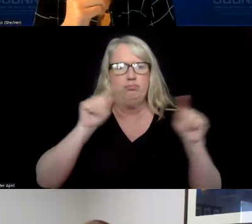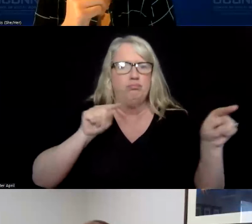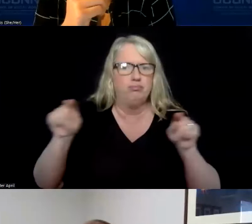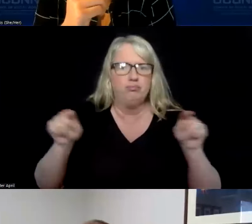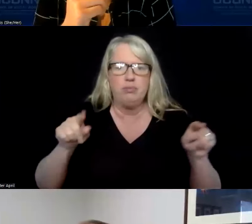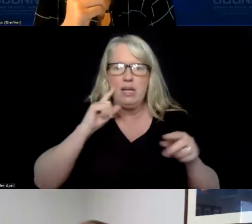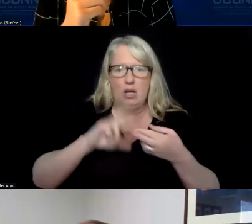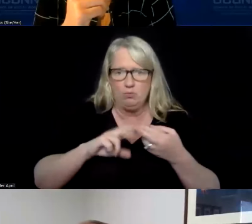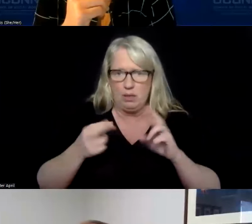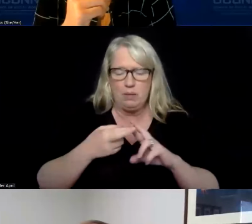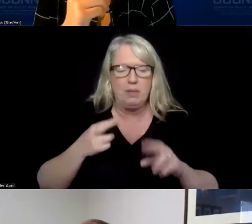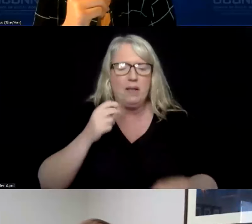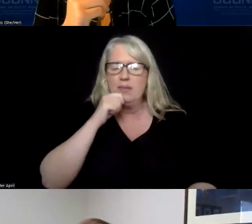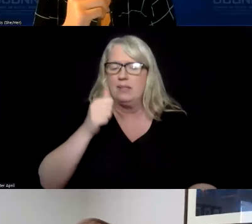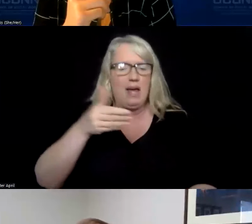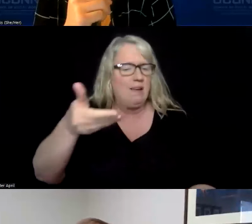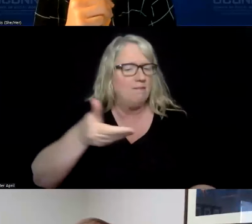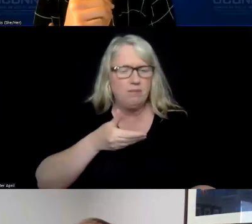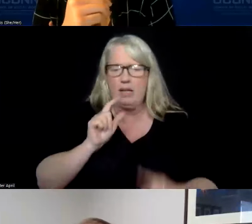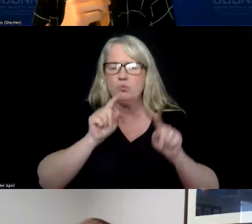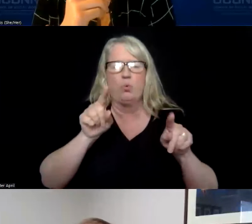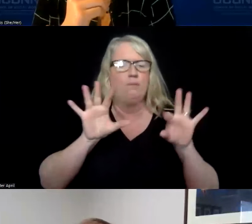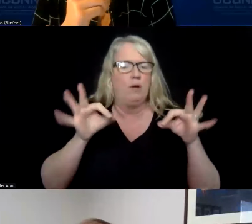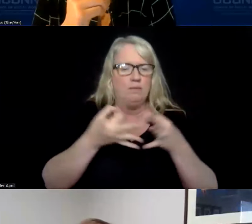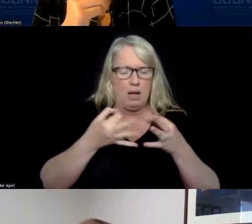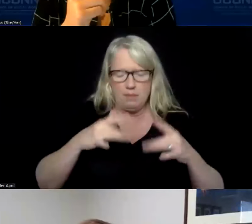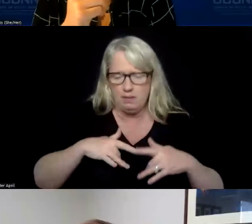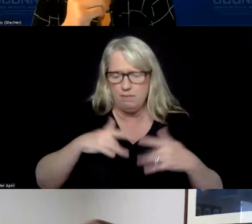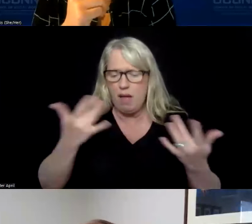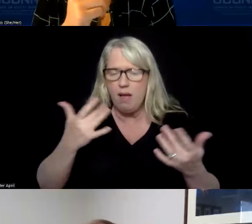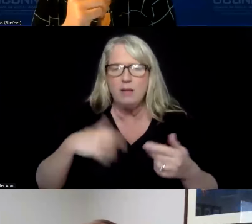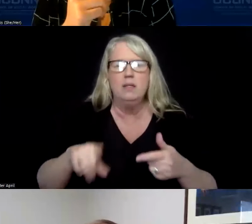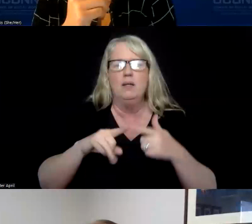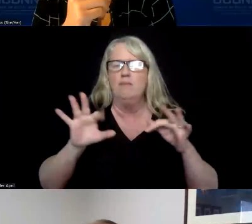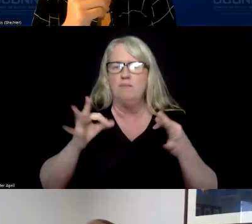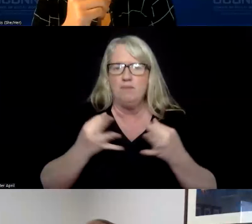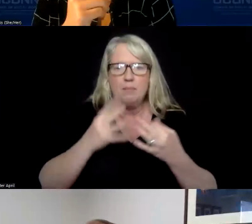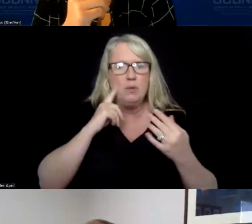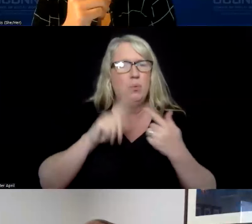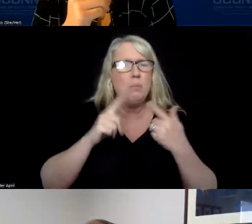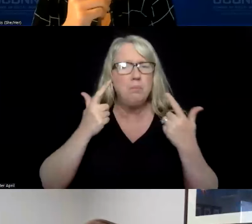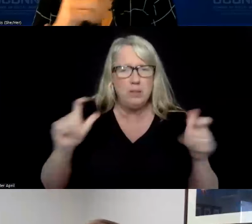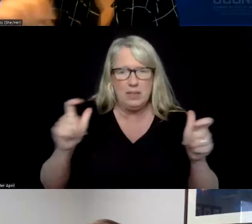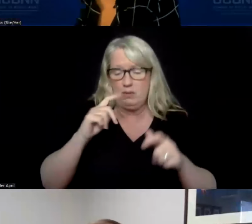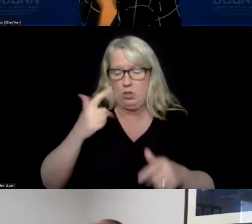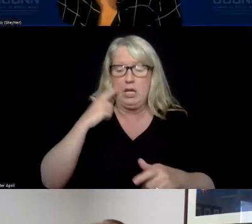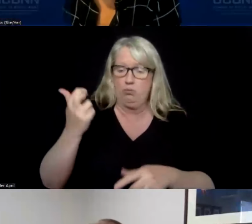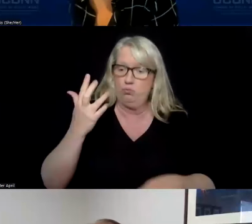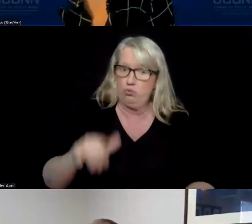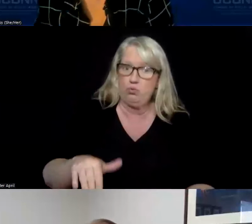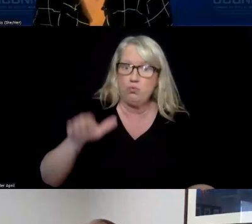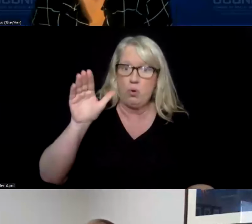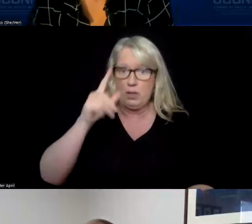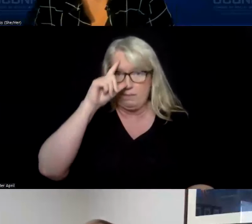I got uninvited from family events. Family events were a big thing in growing up for me. And as an